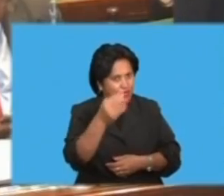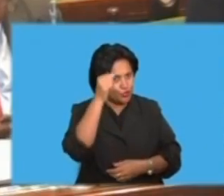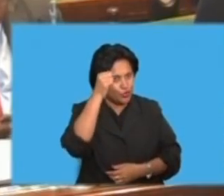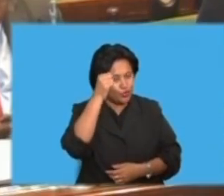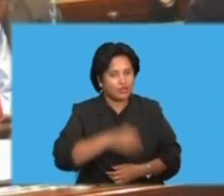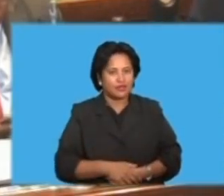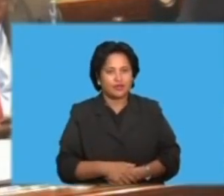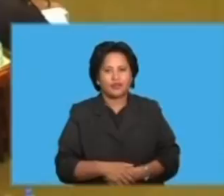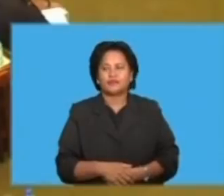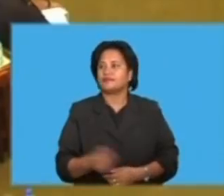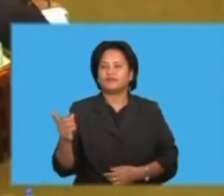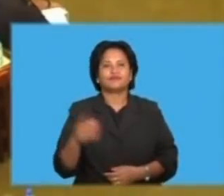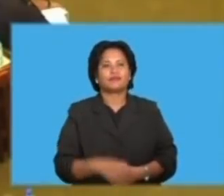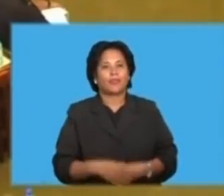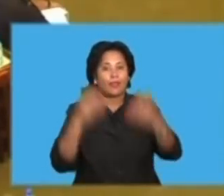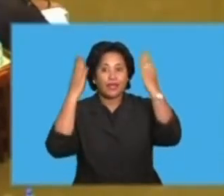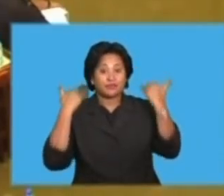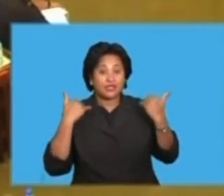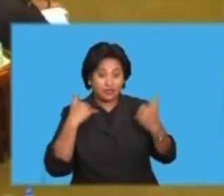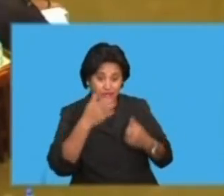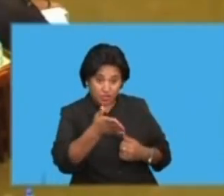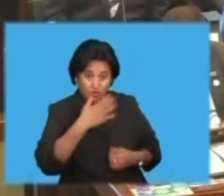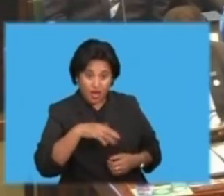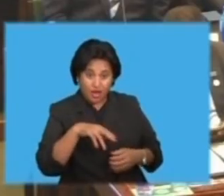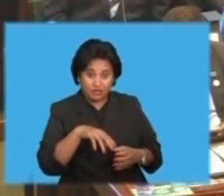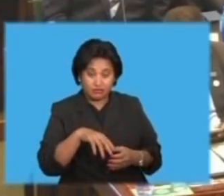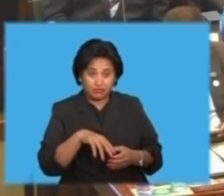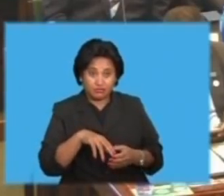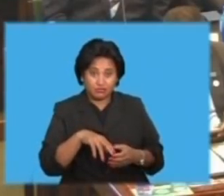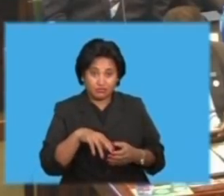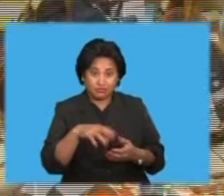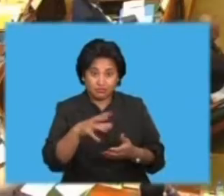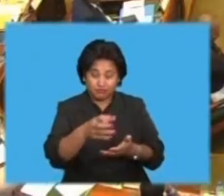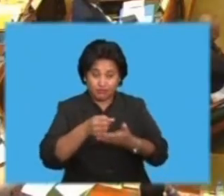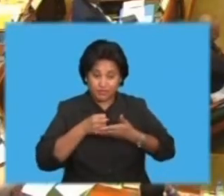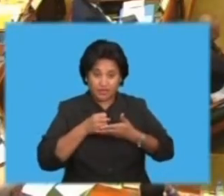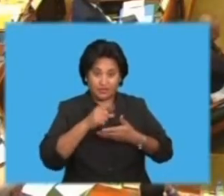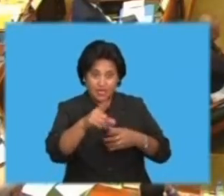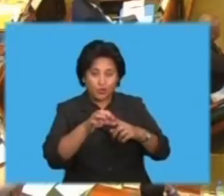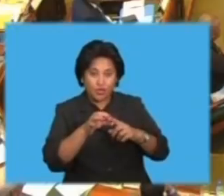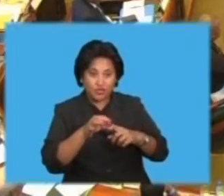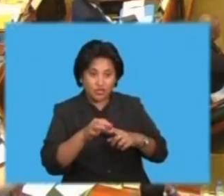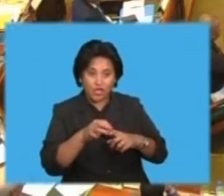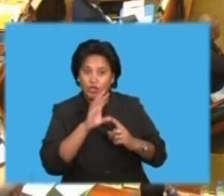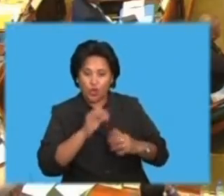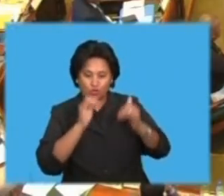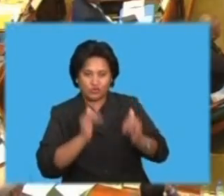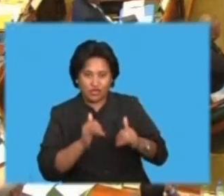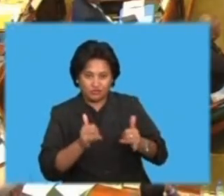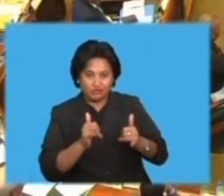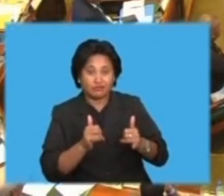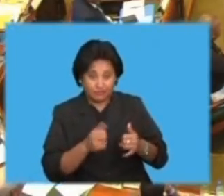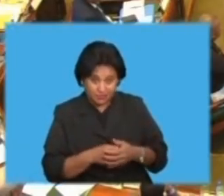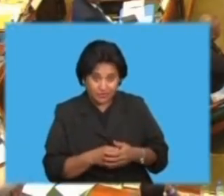Would you like to withdraw that particular statement? Members of the House must not refer to... Yes, I withdraw that if that is